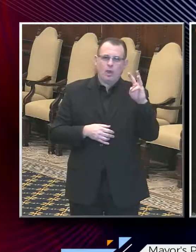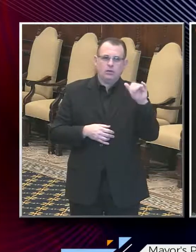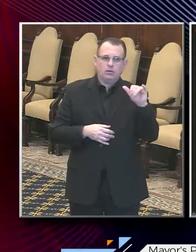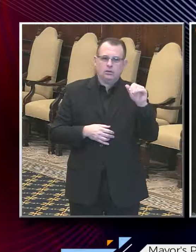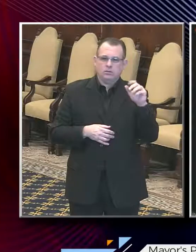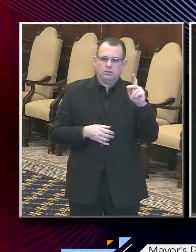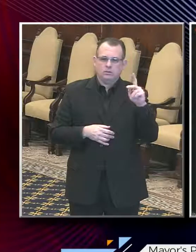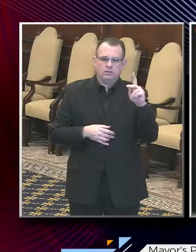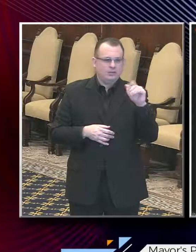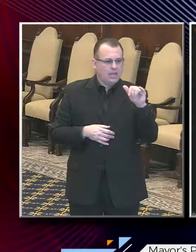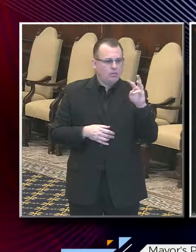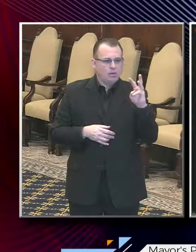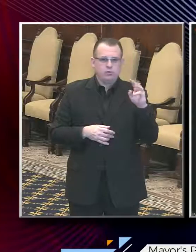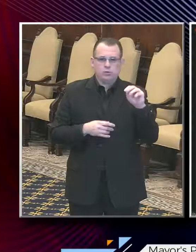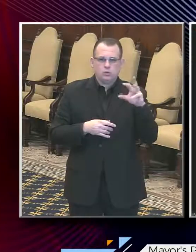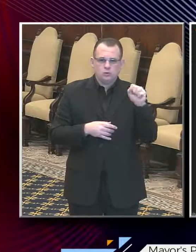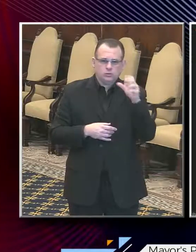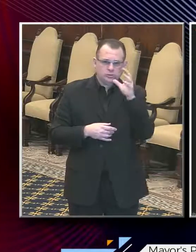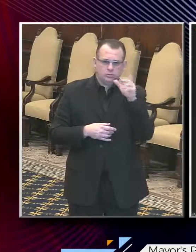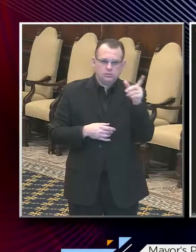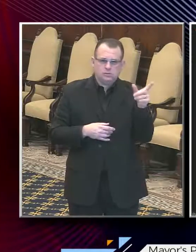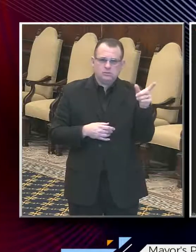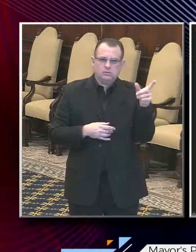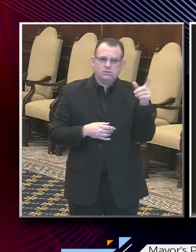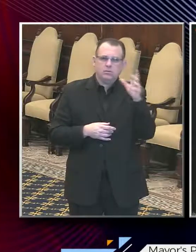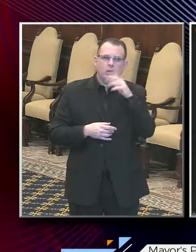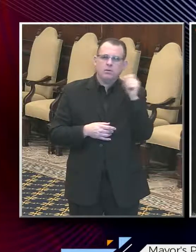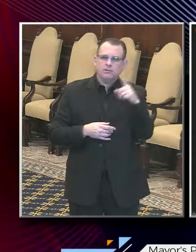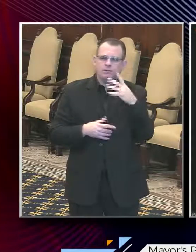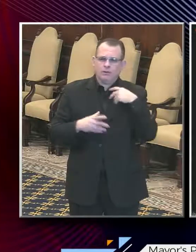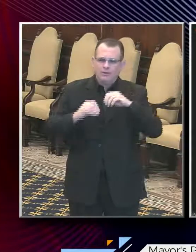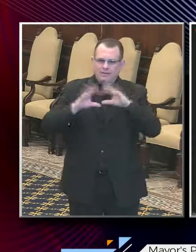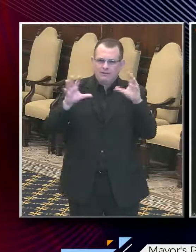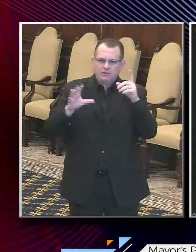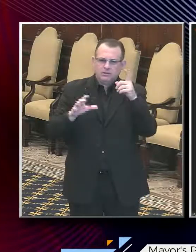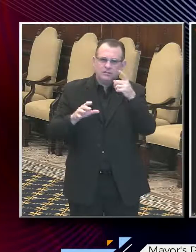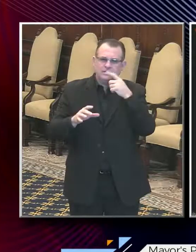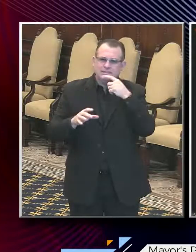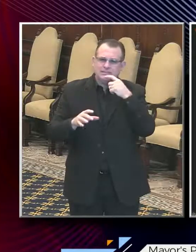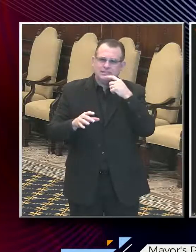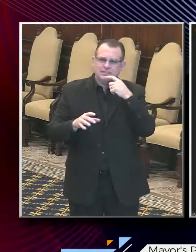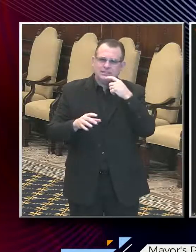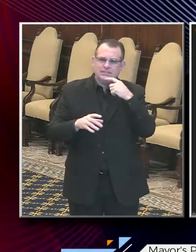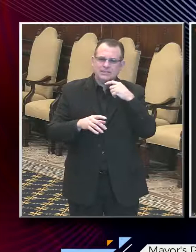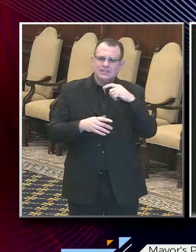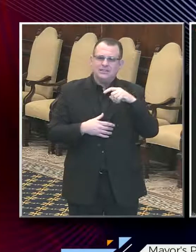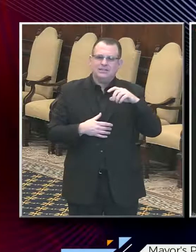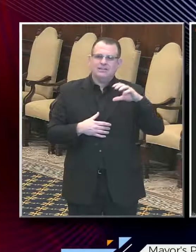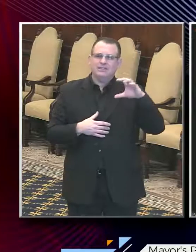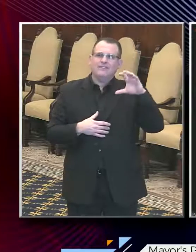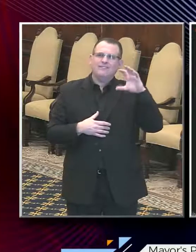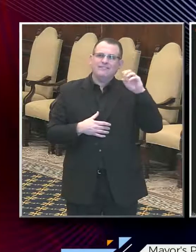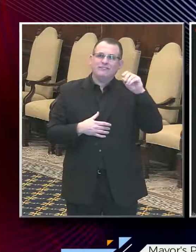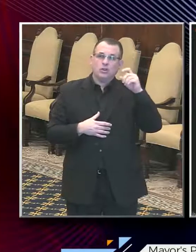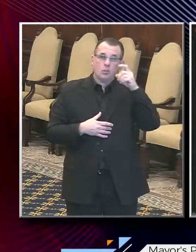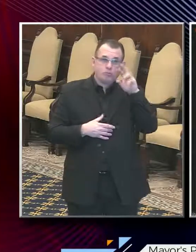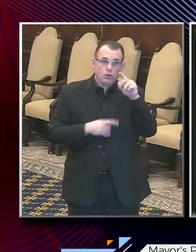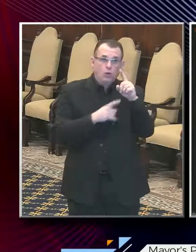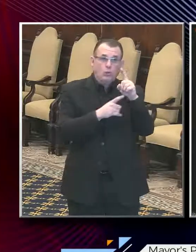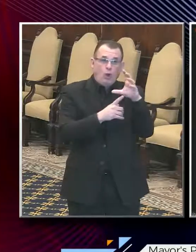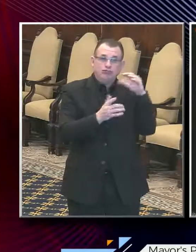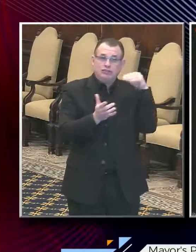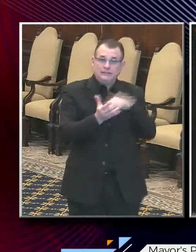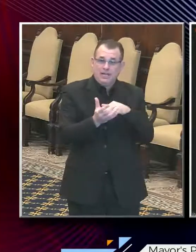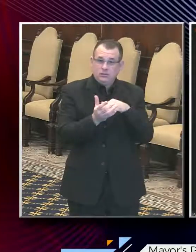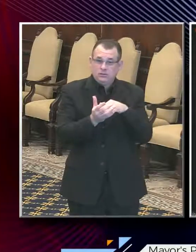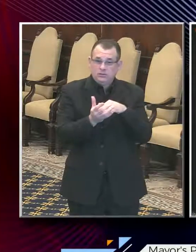clarify. Gray just said 50 cases per 100,000. Philadelphia would already be there if that was the case. You're talking about